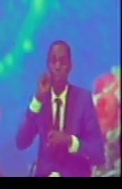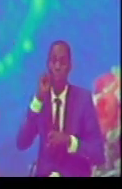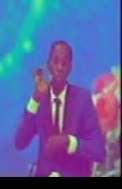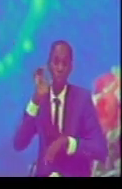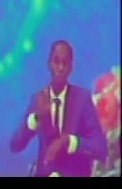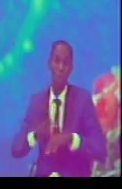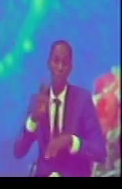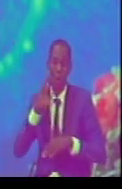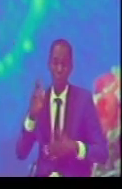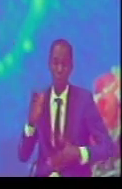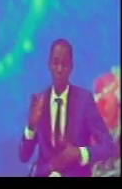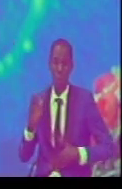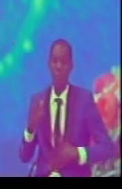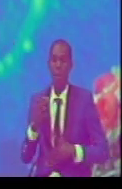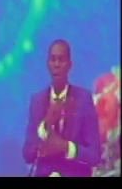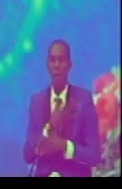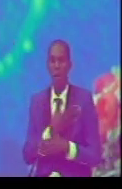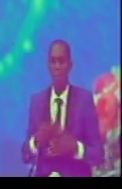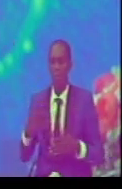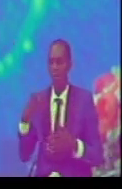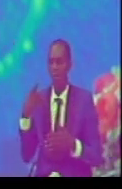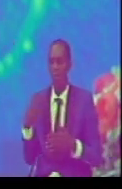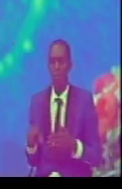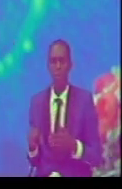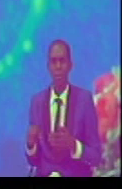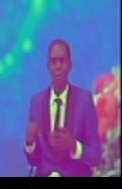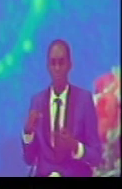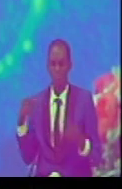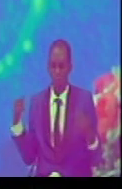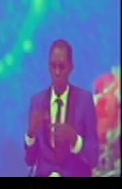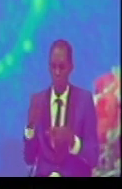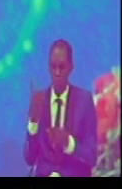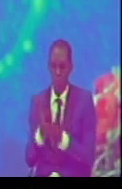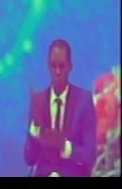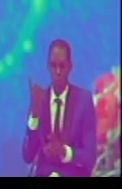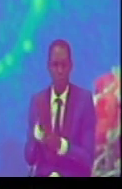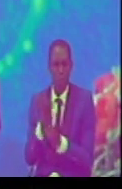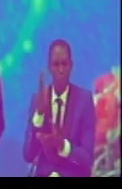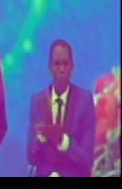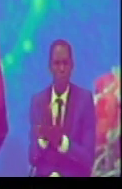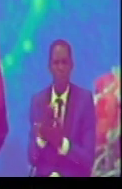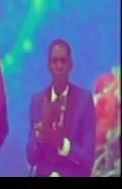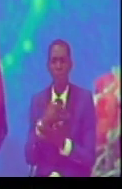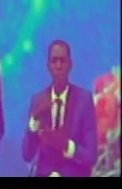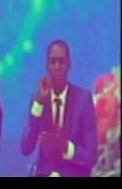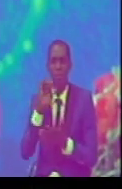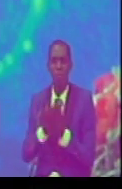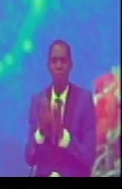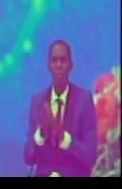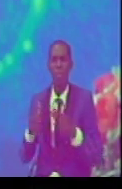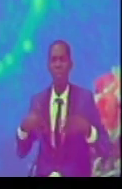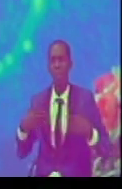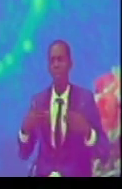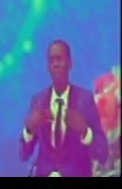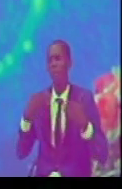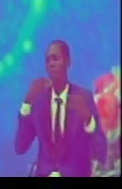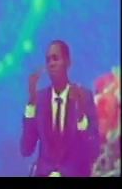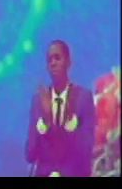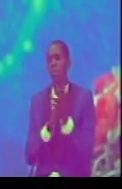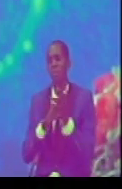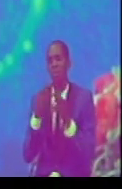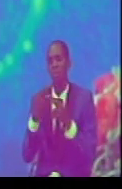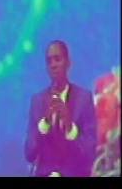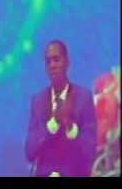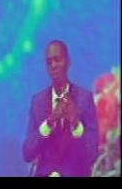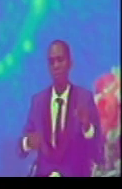I just see something just cut from my stomach keep and this pain just stopped. And I was very happy. God has done so